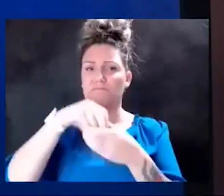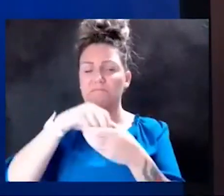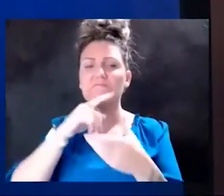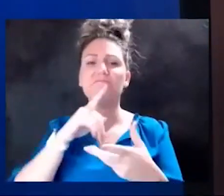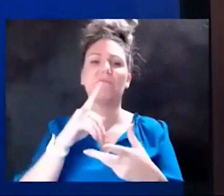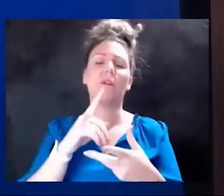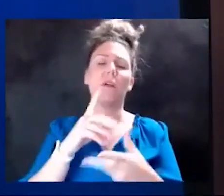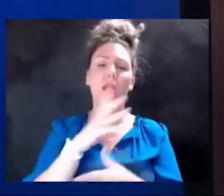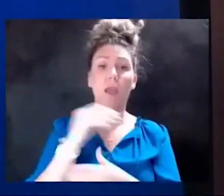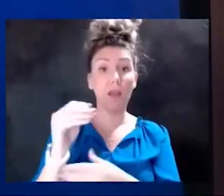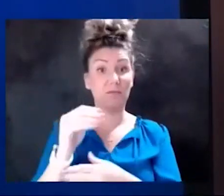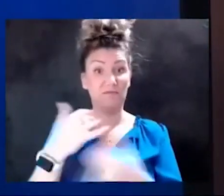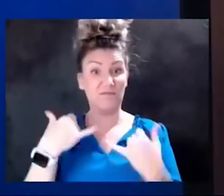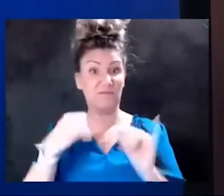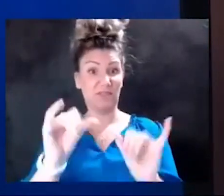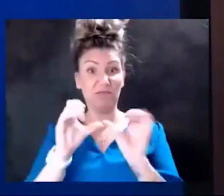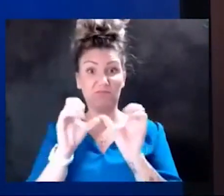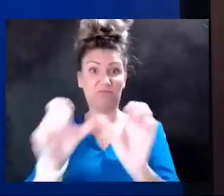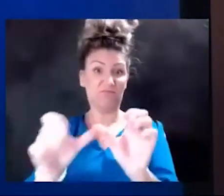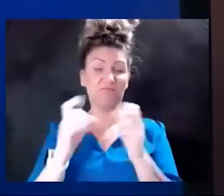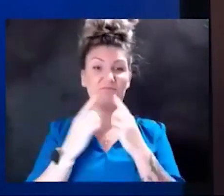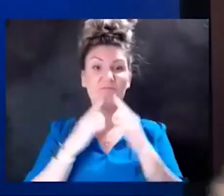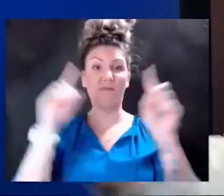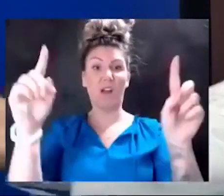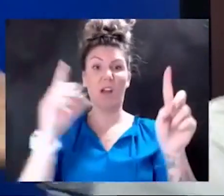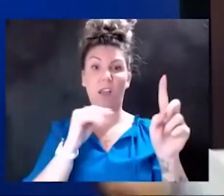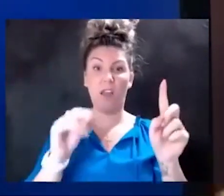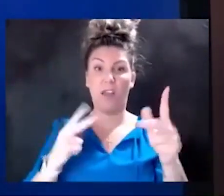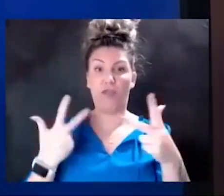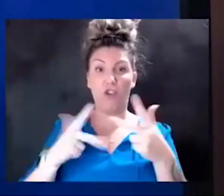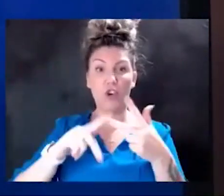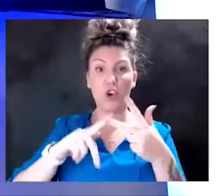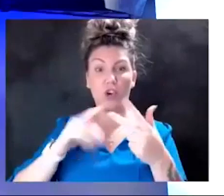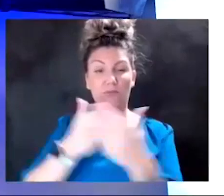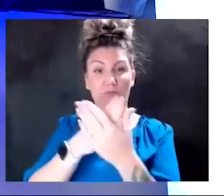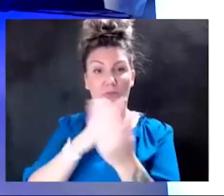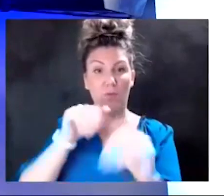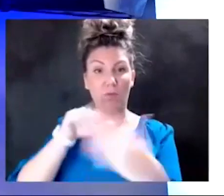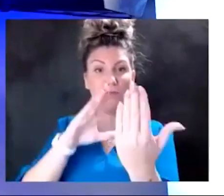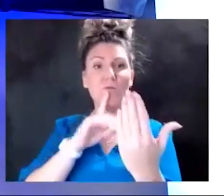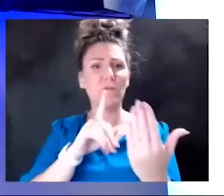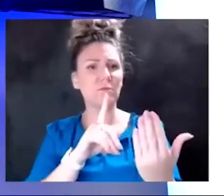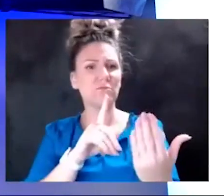efficacy. Third, it's even a new approach. So let's talk a little bit about that.